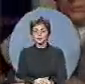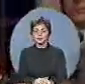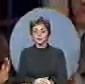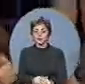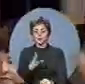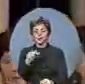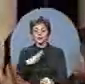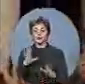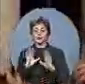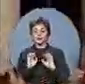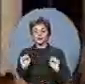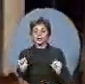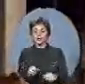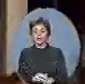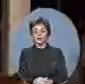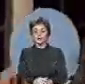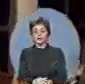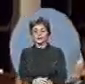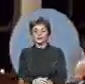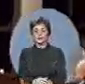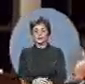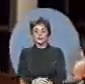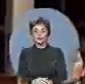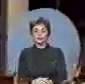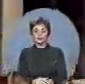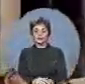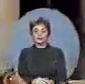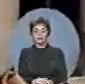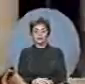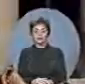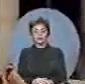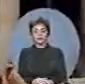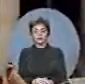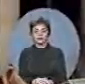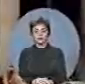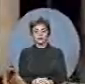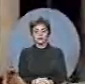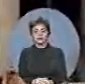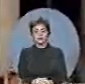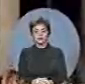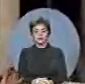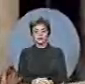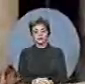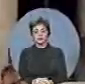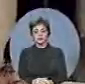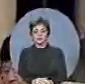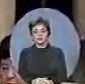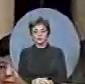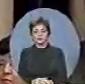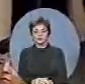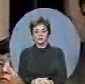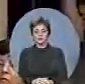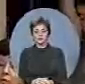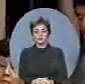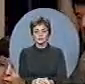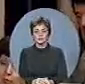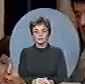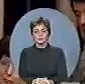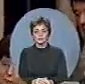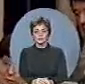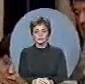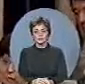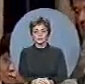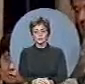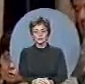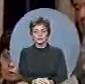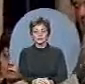Danforth. All-party committee dealing with climate change is moving at a glacial pace. In fact, glaciers are melting even